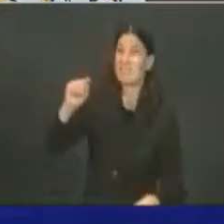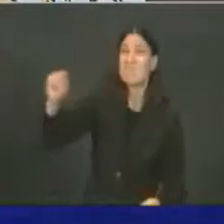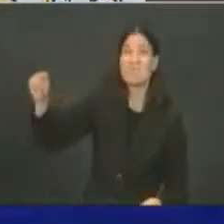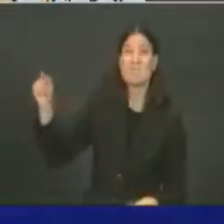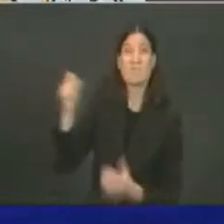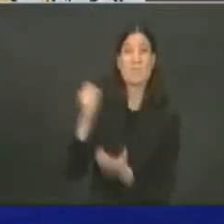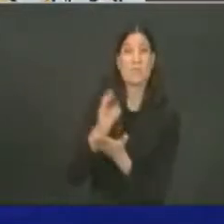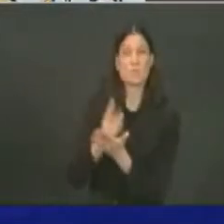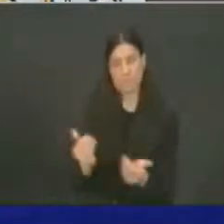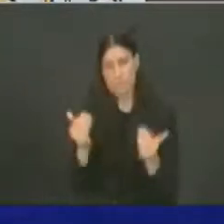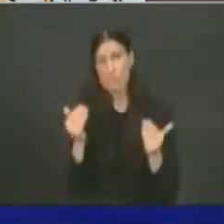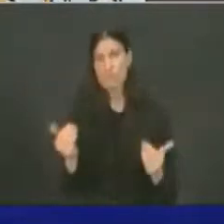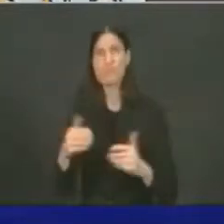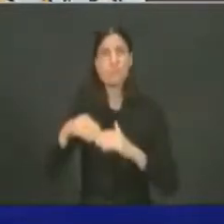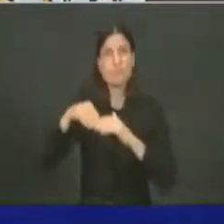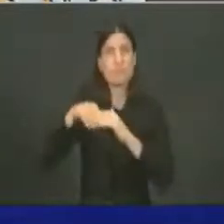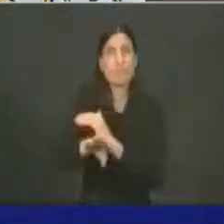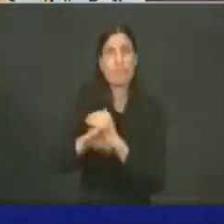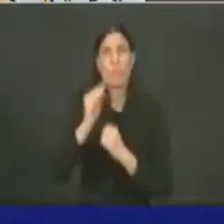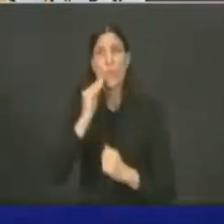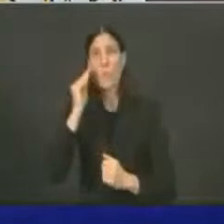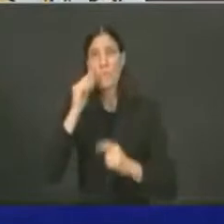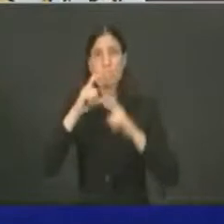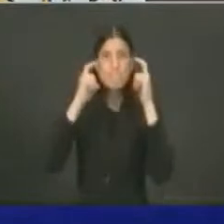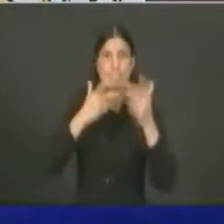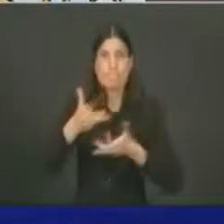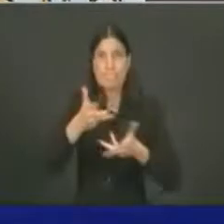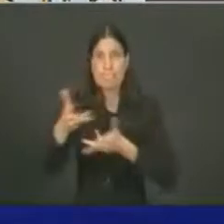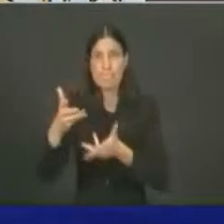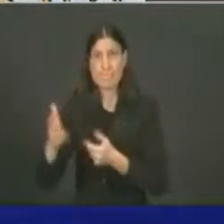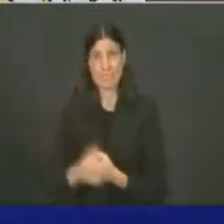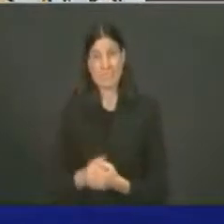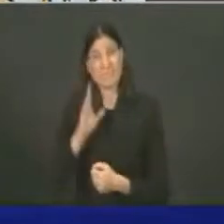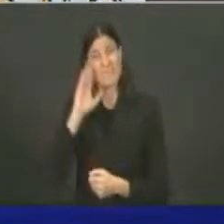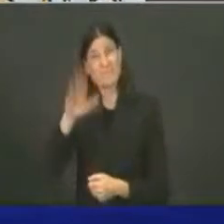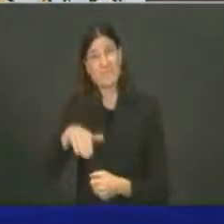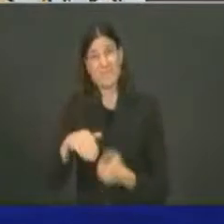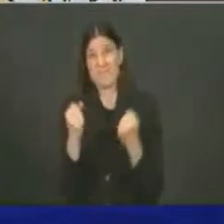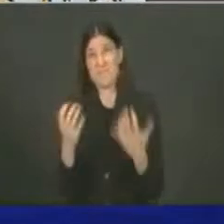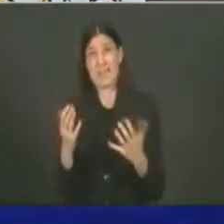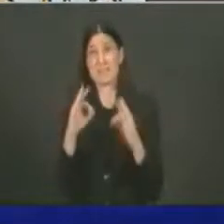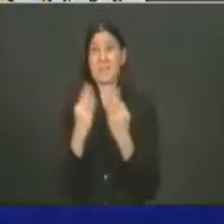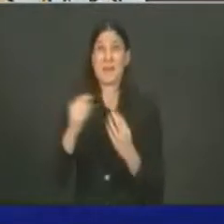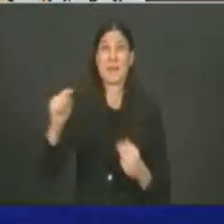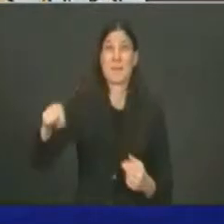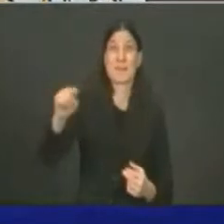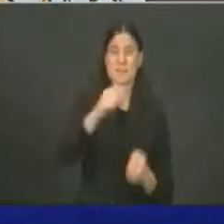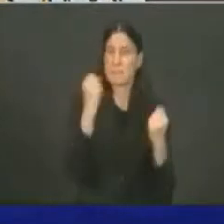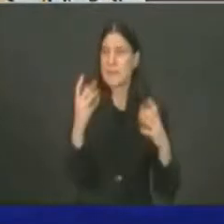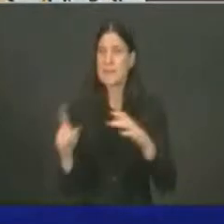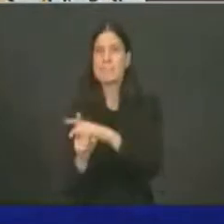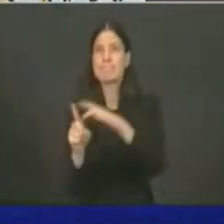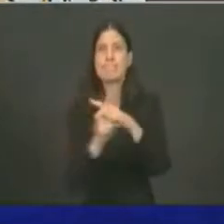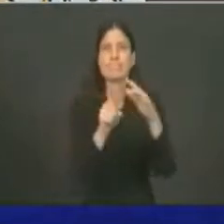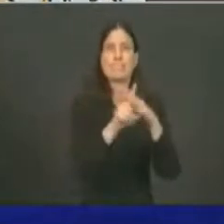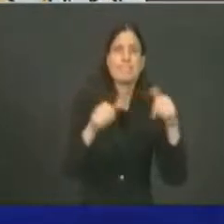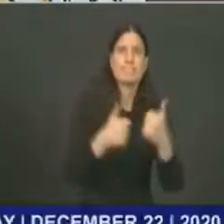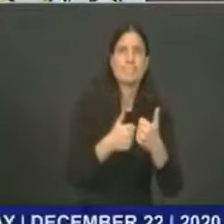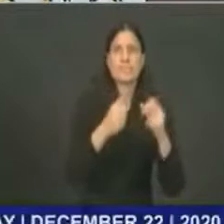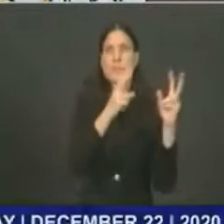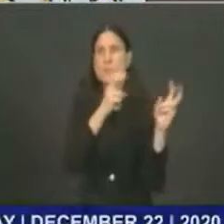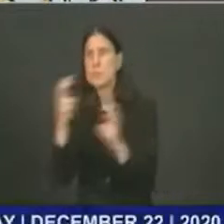Island bear the most. I wish I could thank each and every one of you. You've done an extraordinary